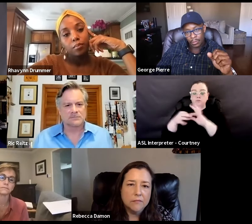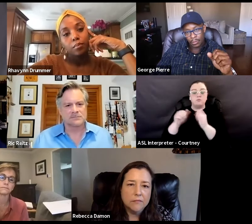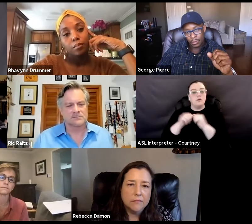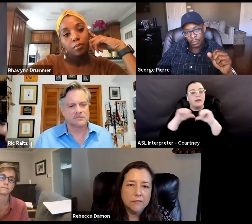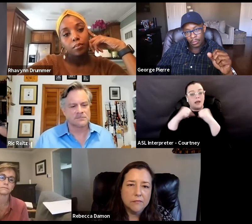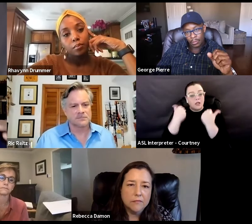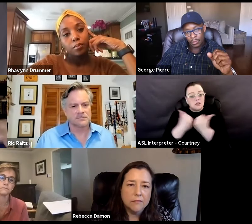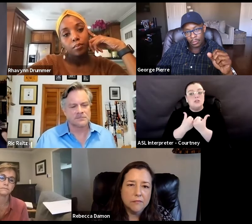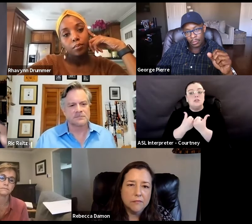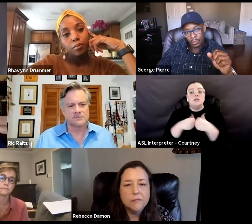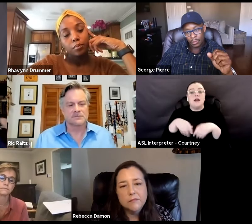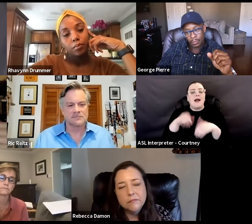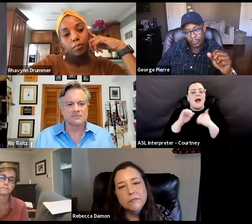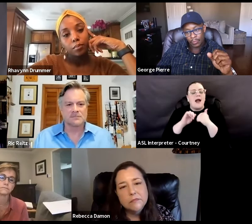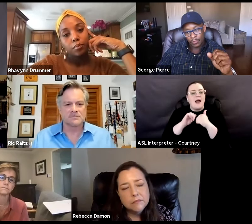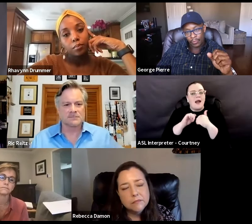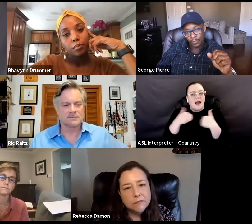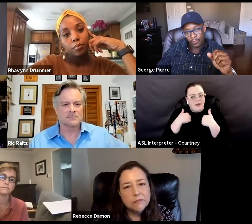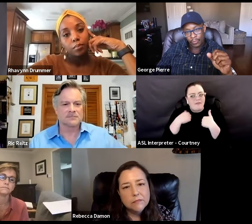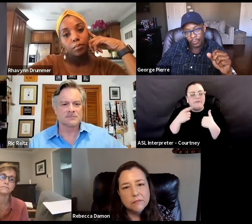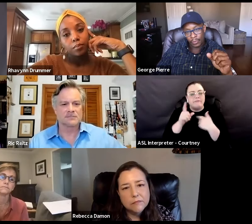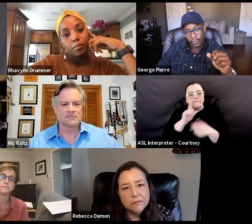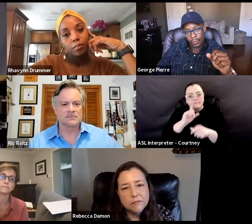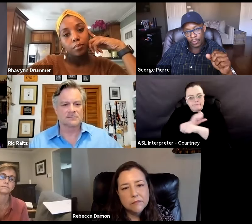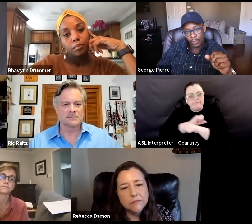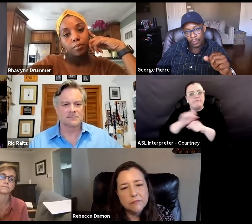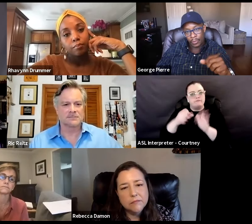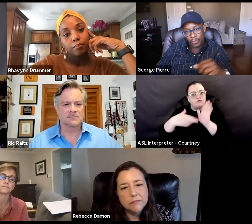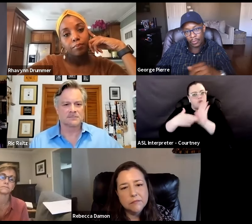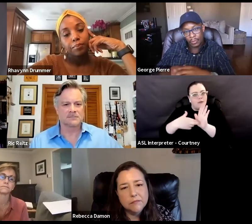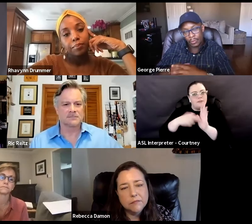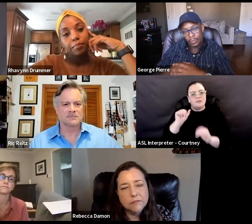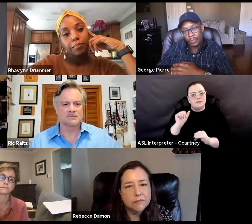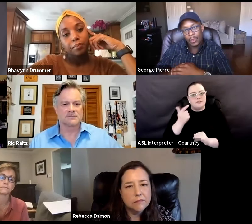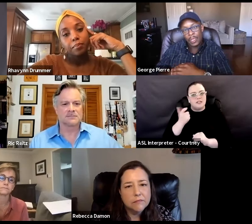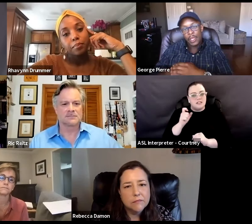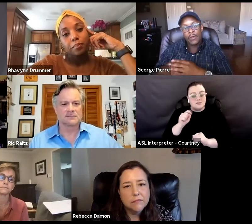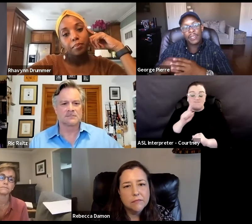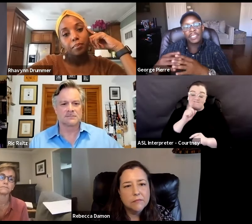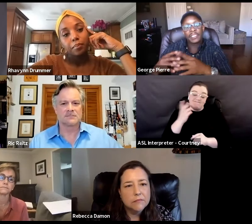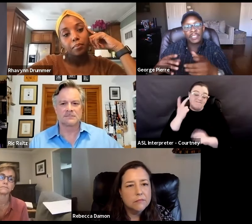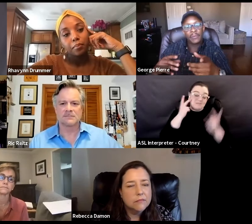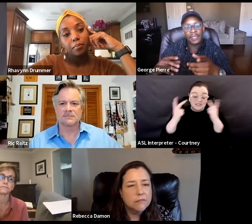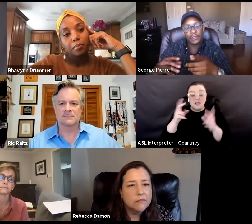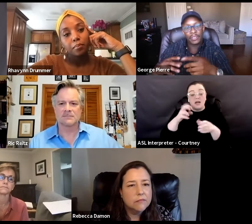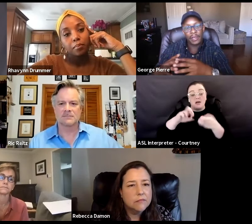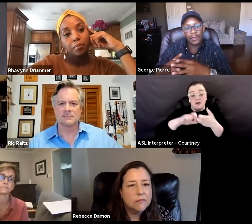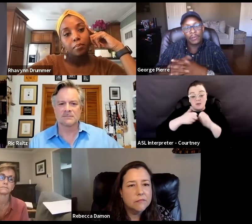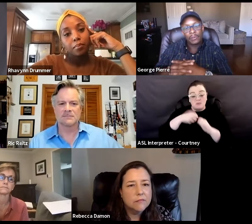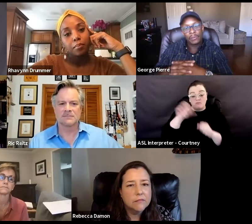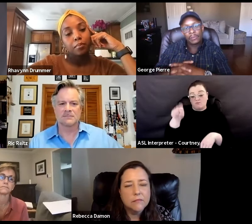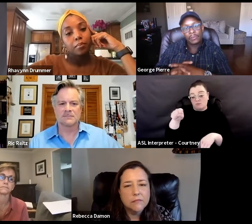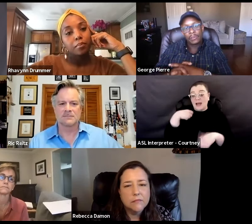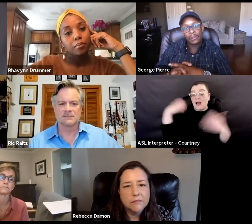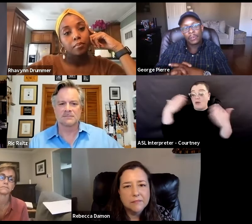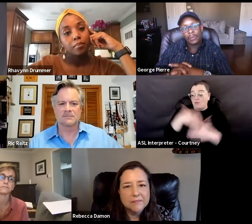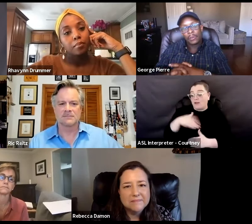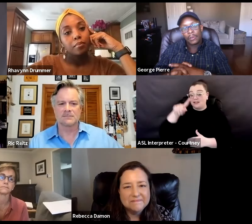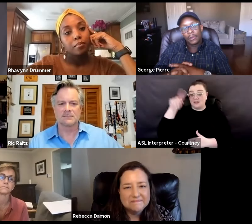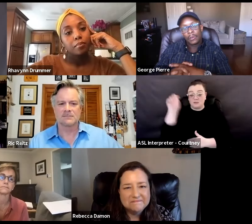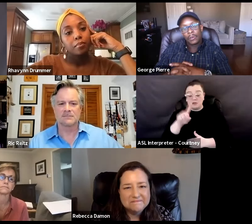agencies and have legitimate representation? It is a problem. You know, I appreciate the question. I